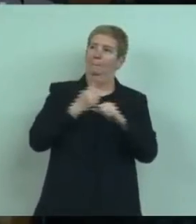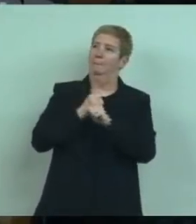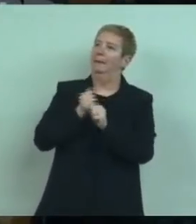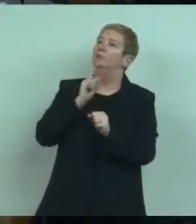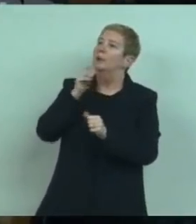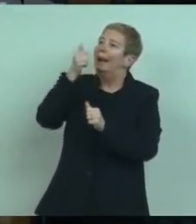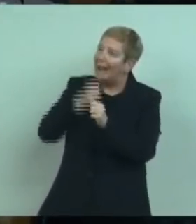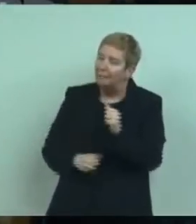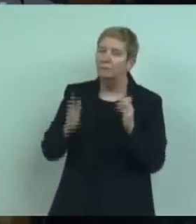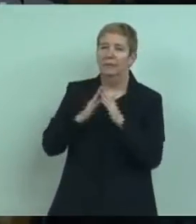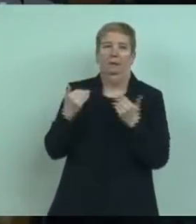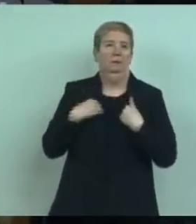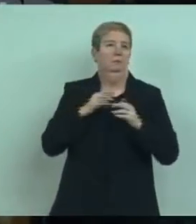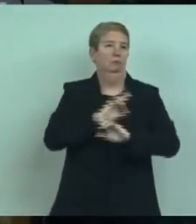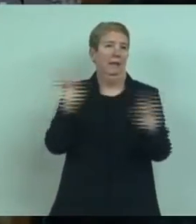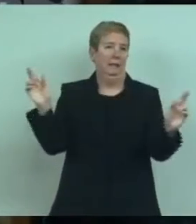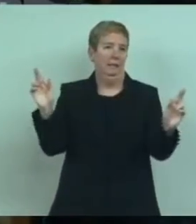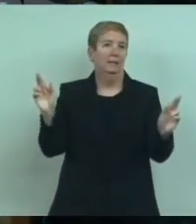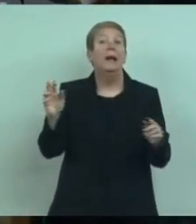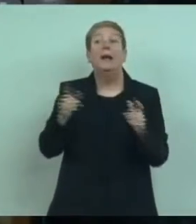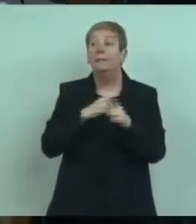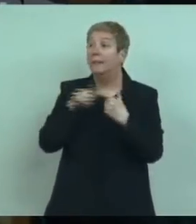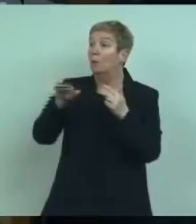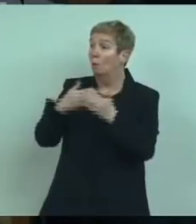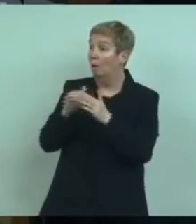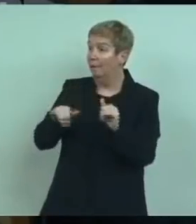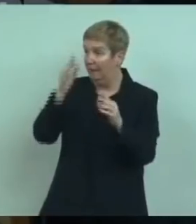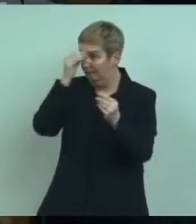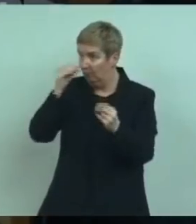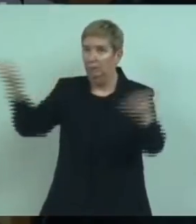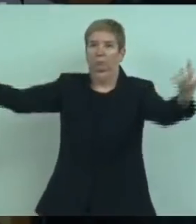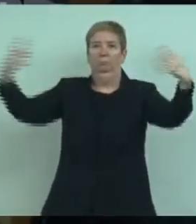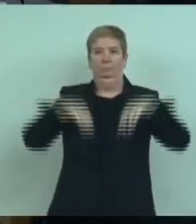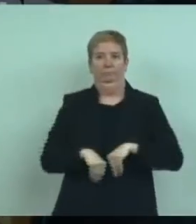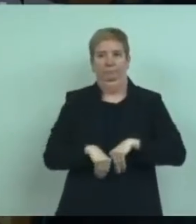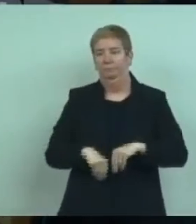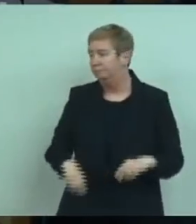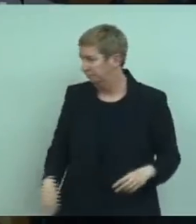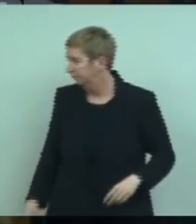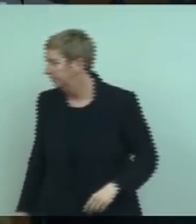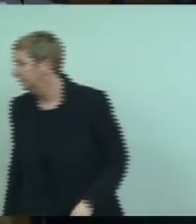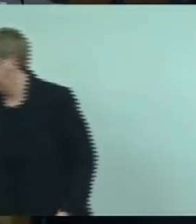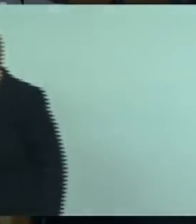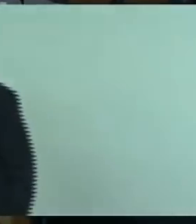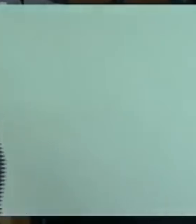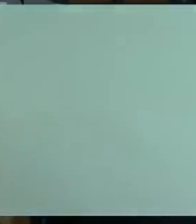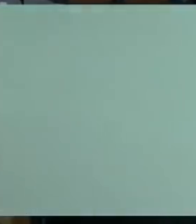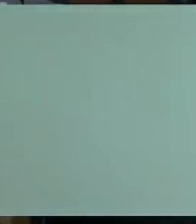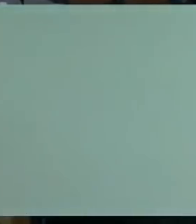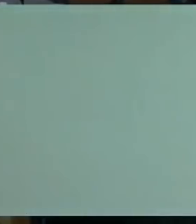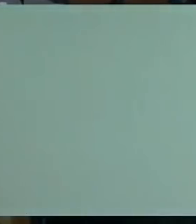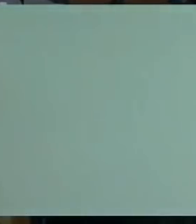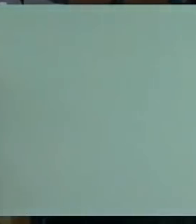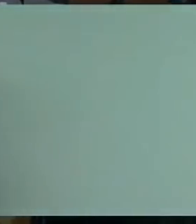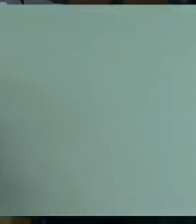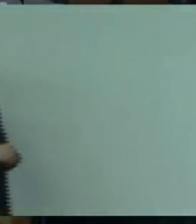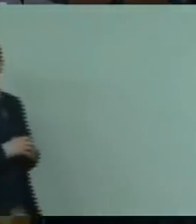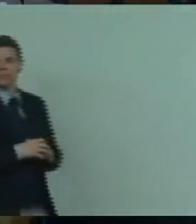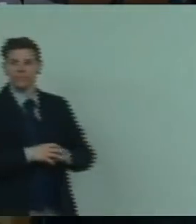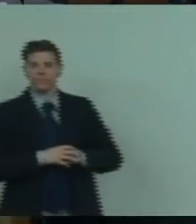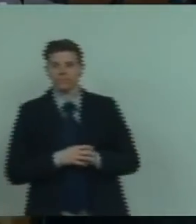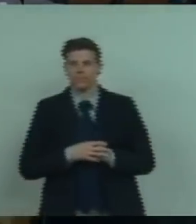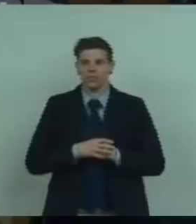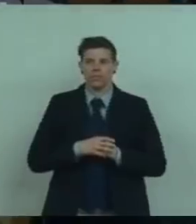that in your media market. Thank you, Governor. I would say that everything that the governor